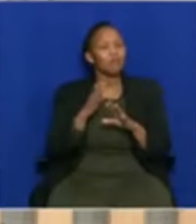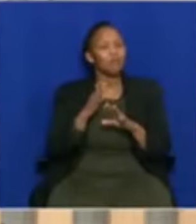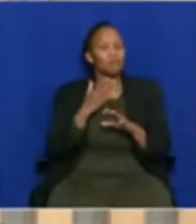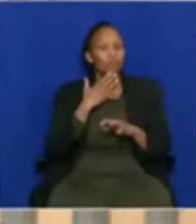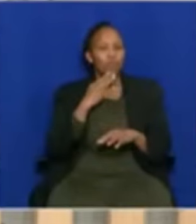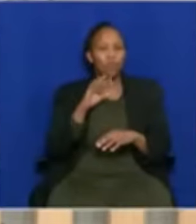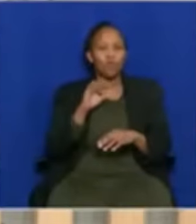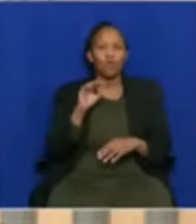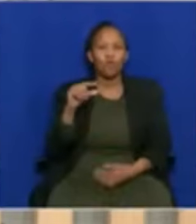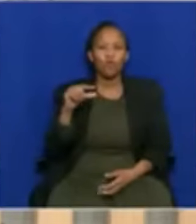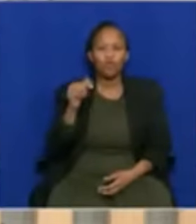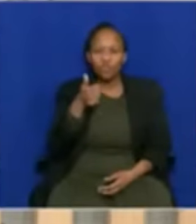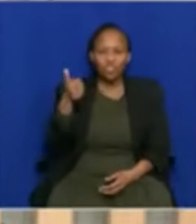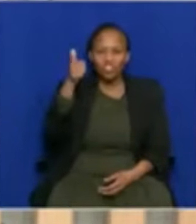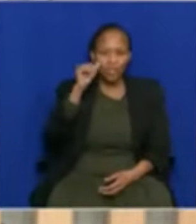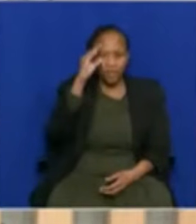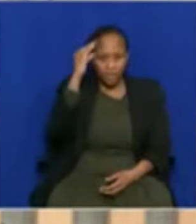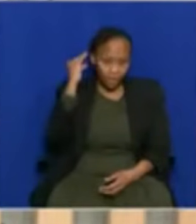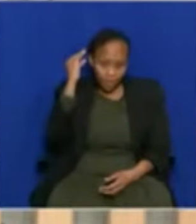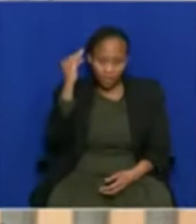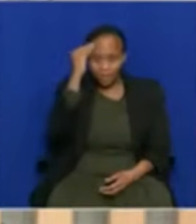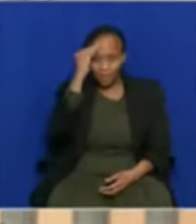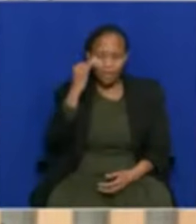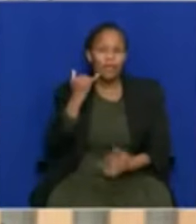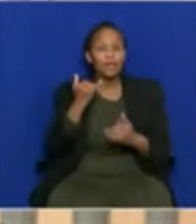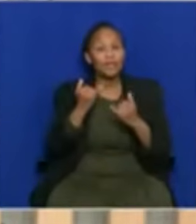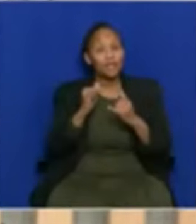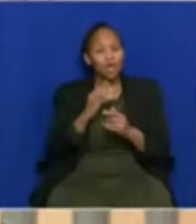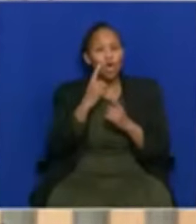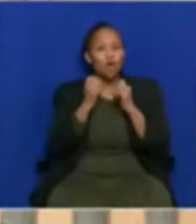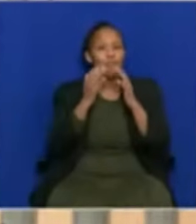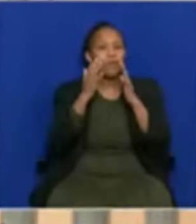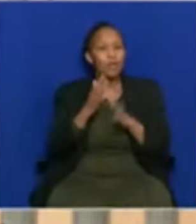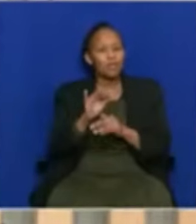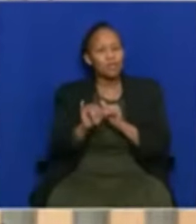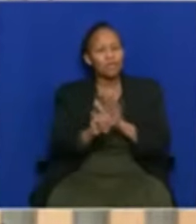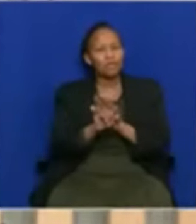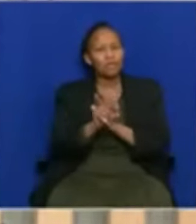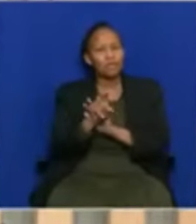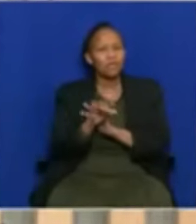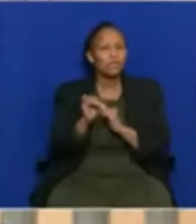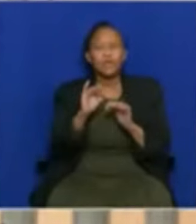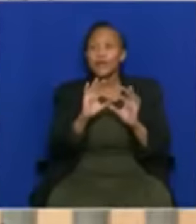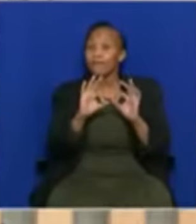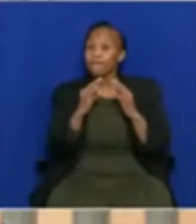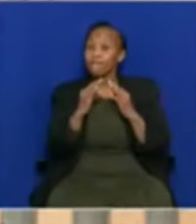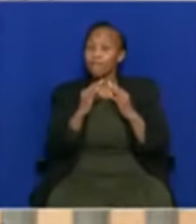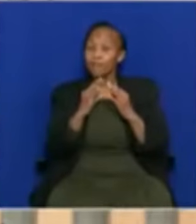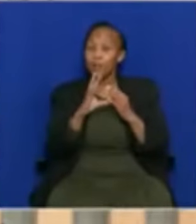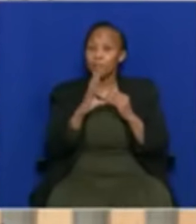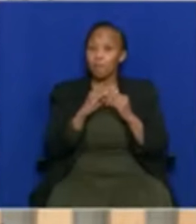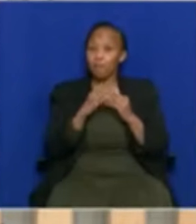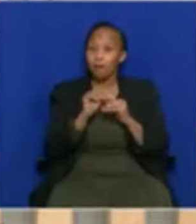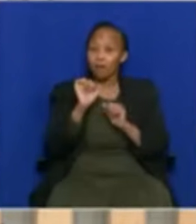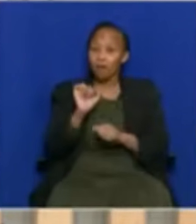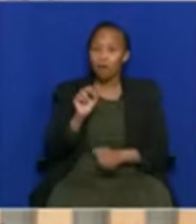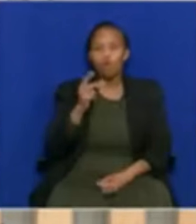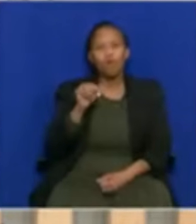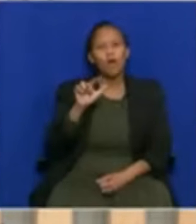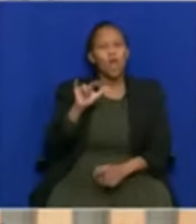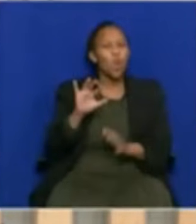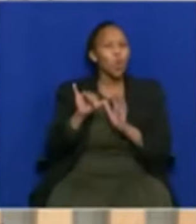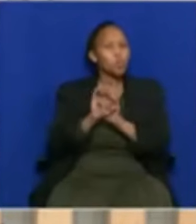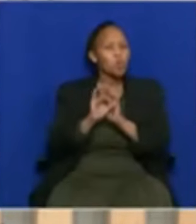3.10, the complainant does not reveal the identity of the associates and relatives of Lieutenant General Khumalo, who are allegedly